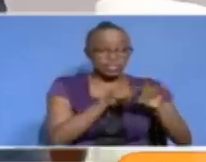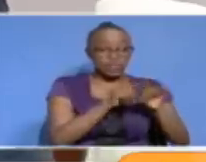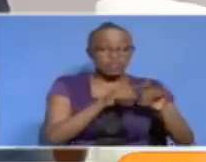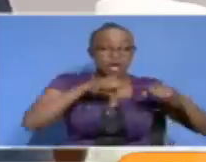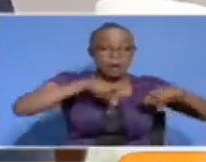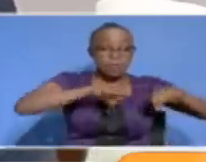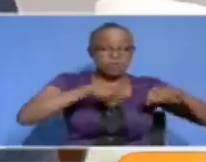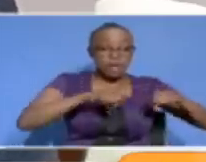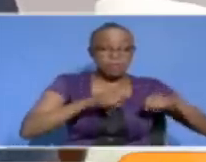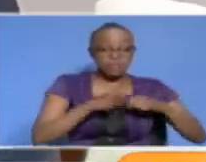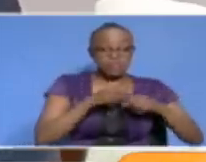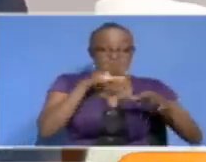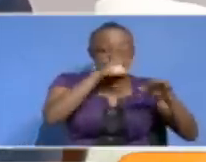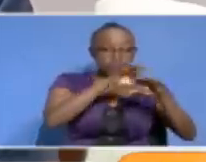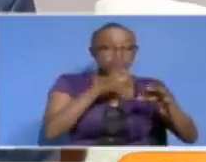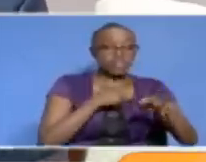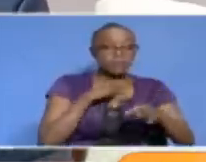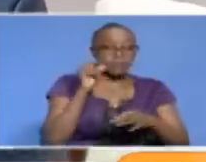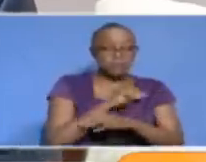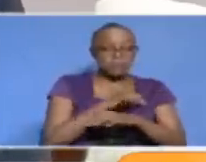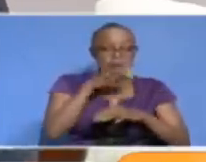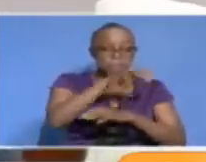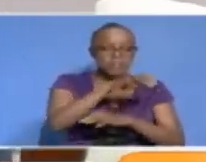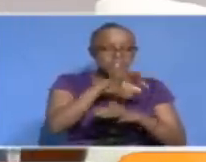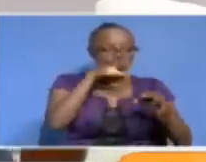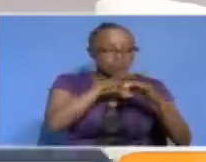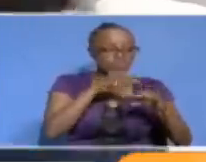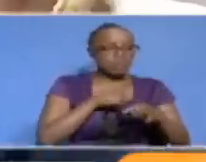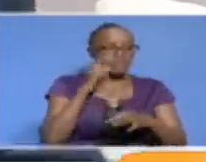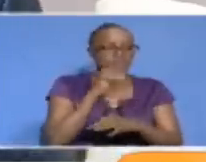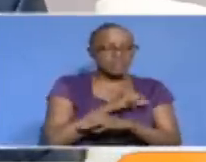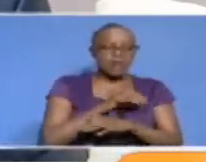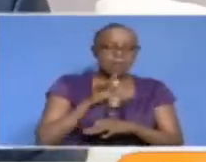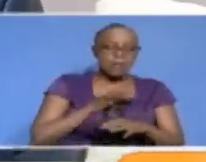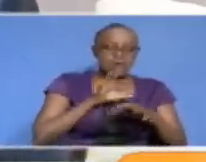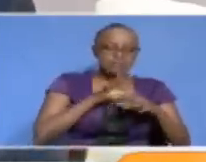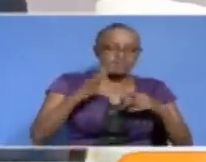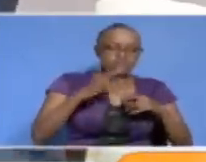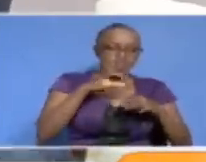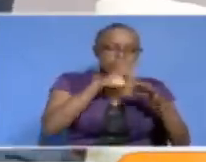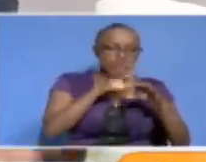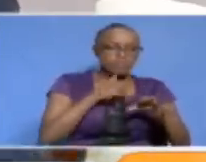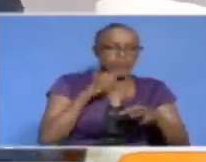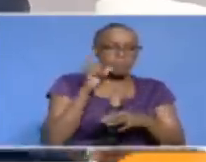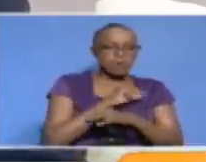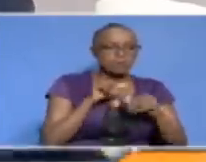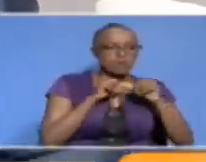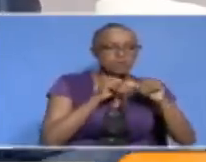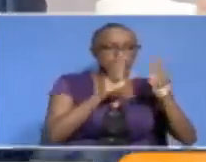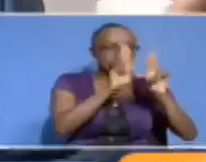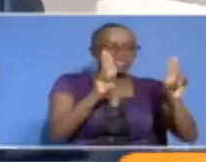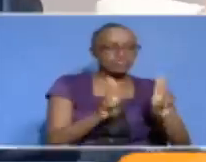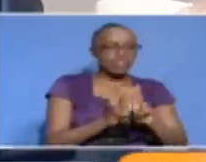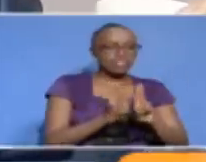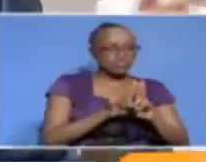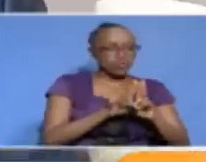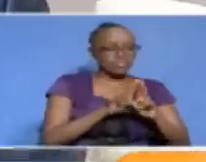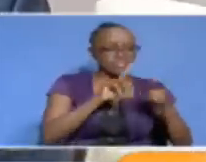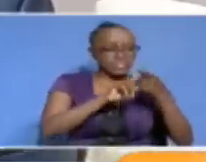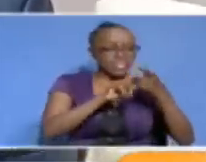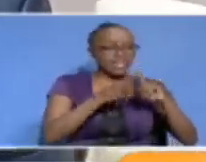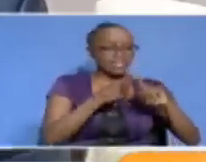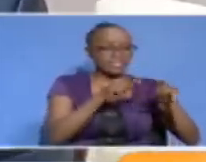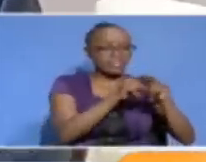boda wamenipigia kura. Matatu wamenipigia kura. Mama mboga wamenipigia kura. But tuendelee na international status.